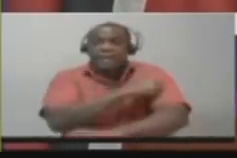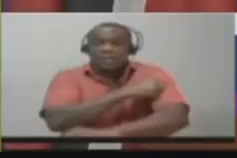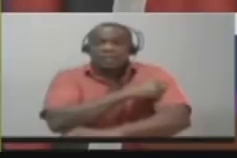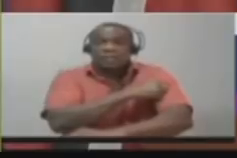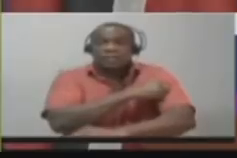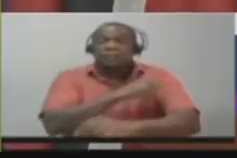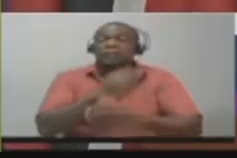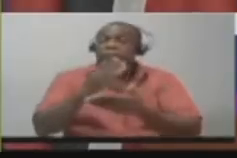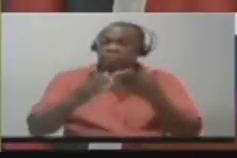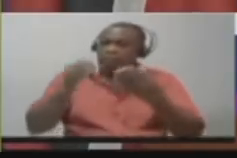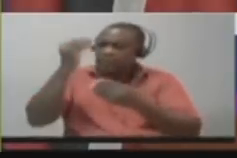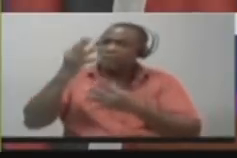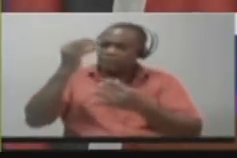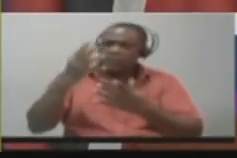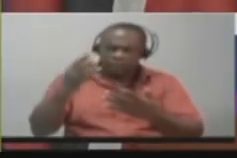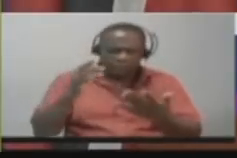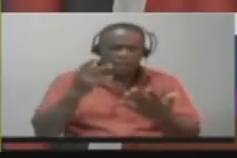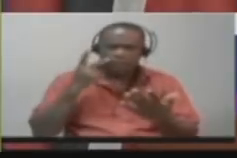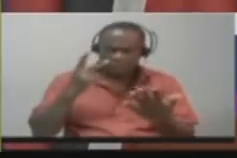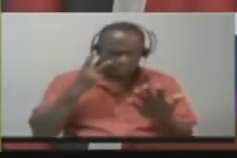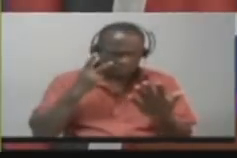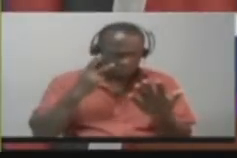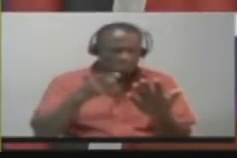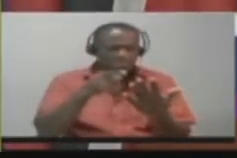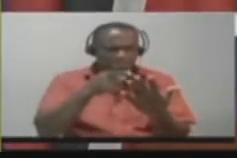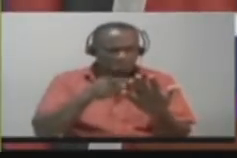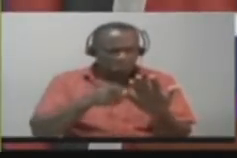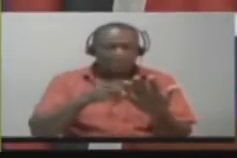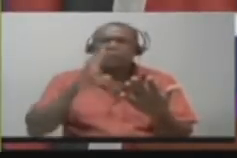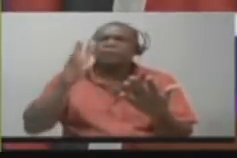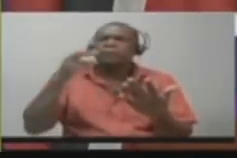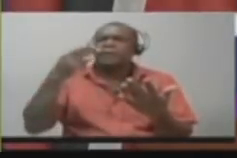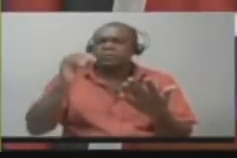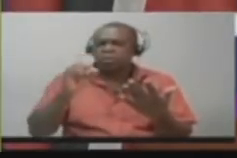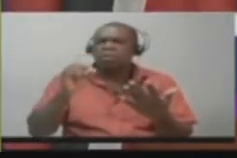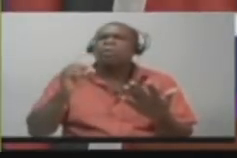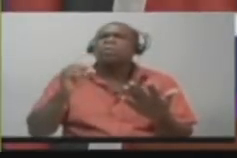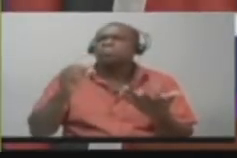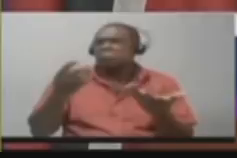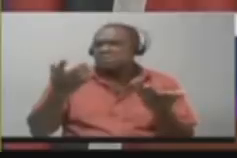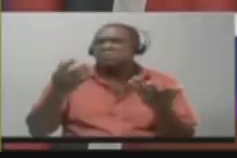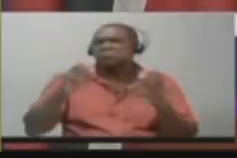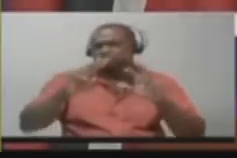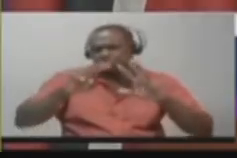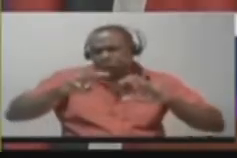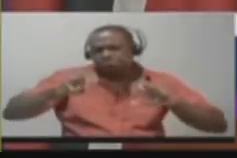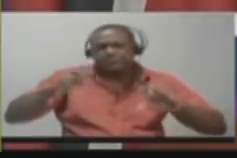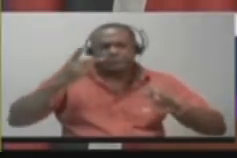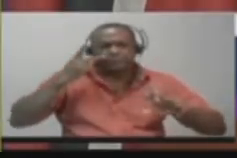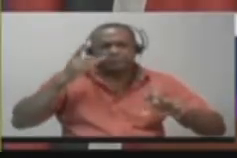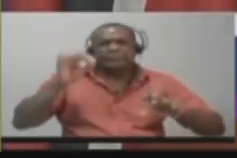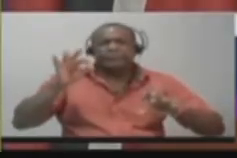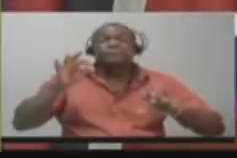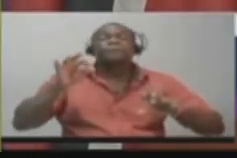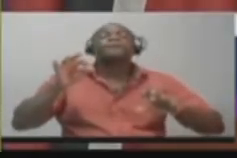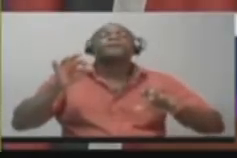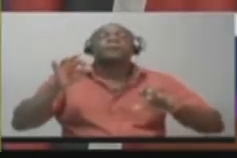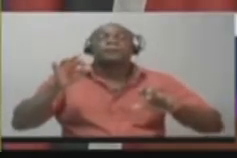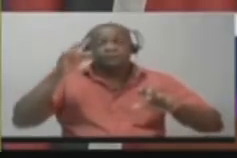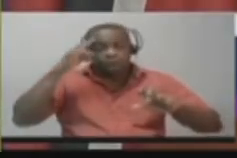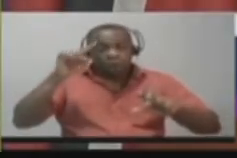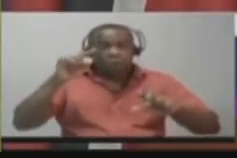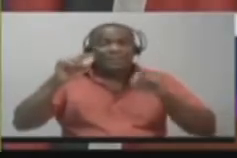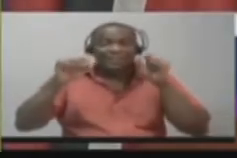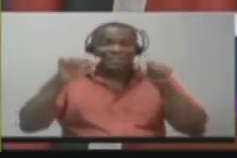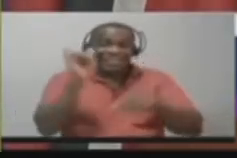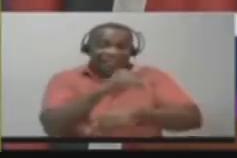has also applied to the WHO to consider having a third shot, not only for that group, but for everyone, for Pfizer. So we await